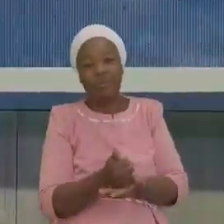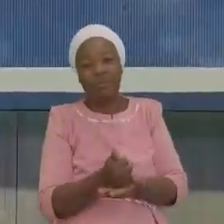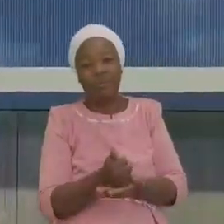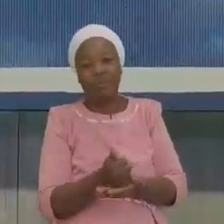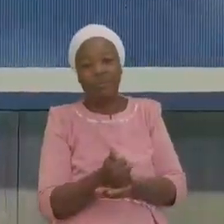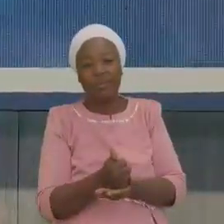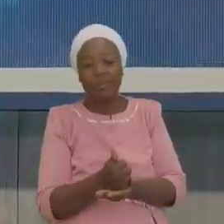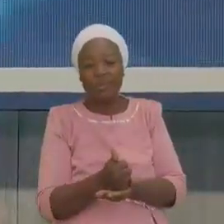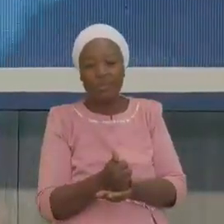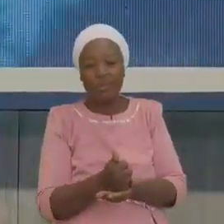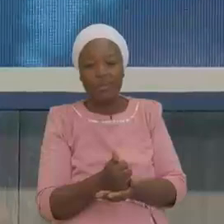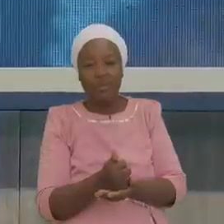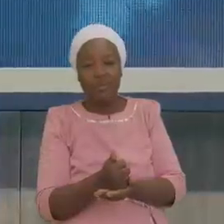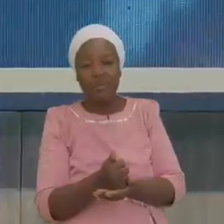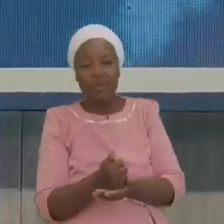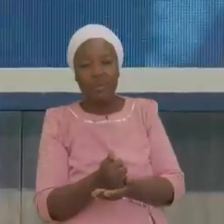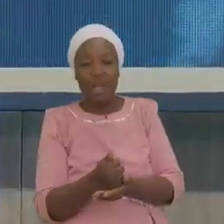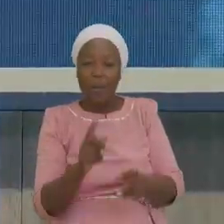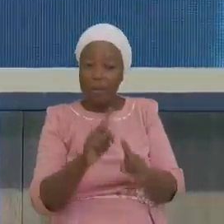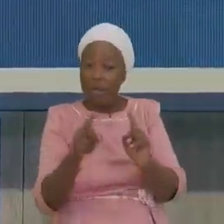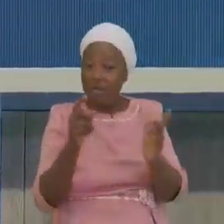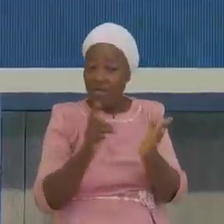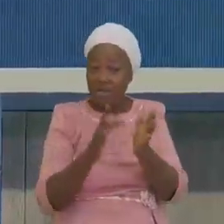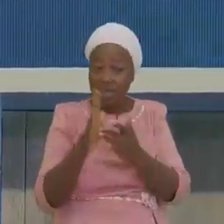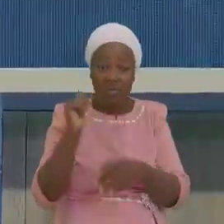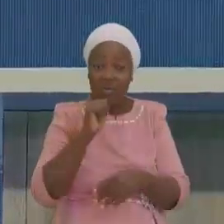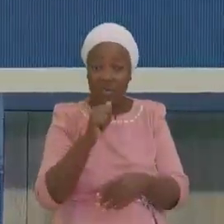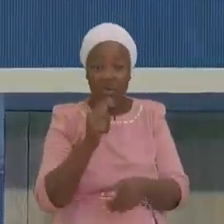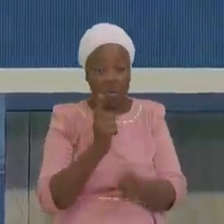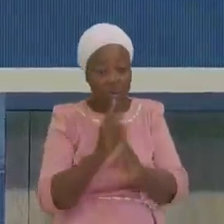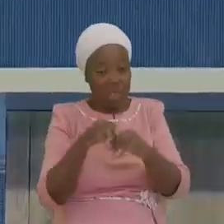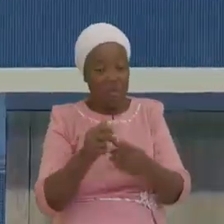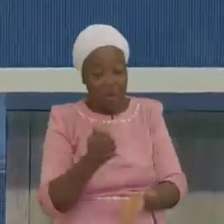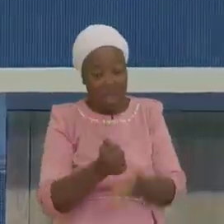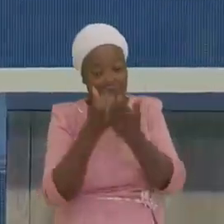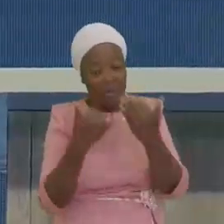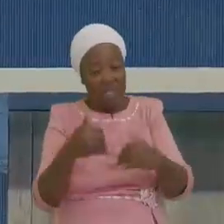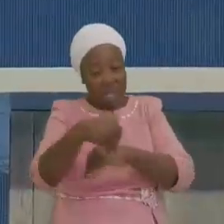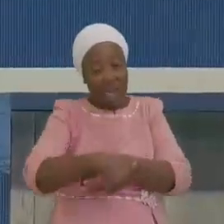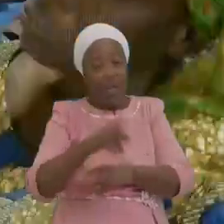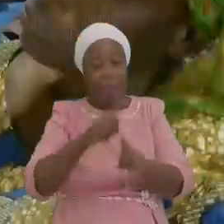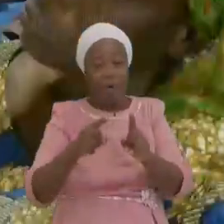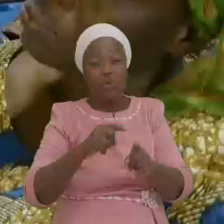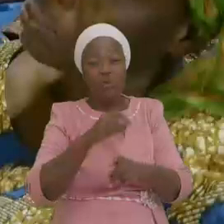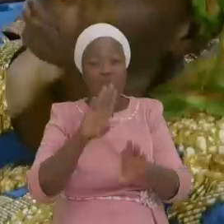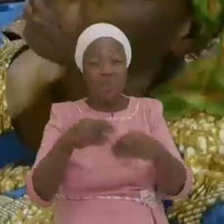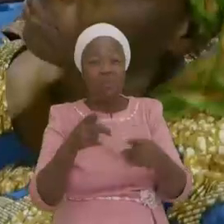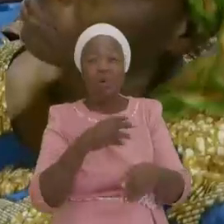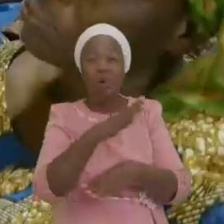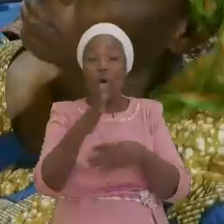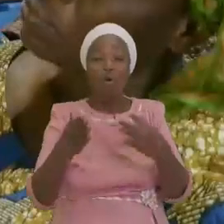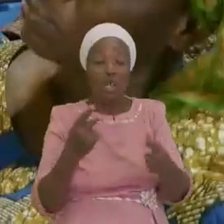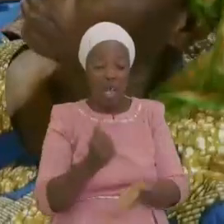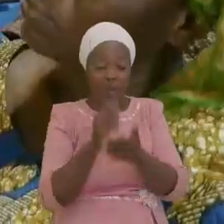But Jesus will not only give you help tonight, all the rest of your life, he'll keep on helping you.